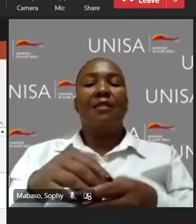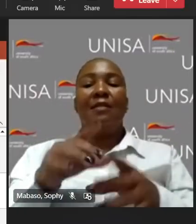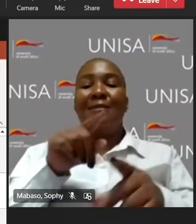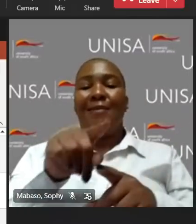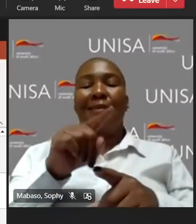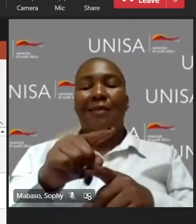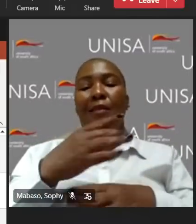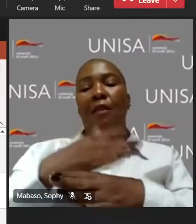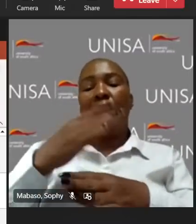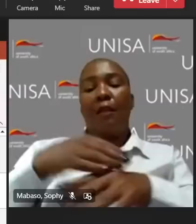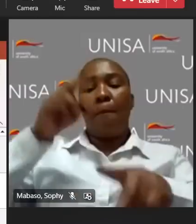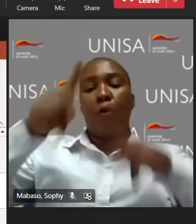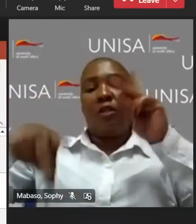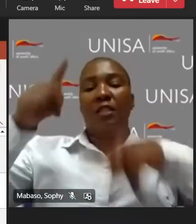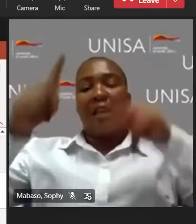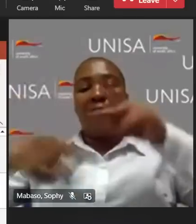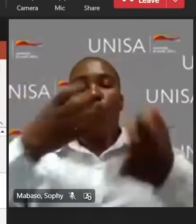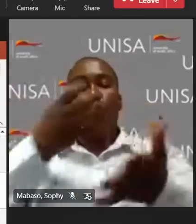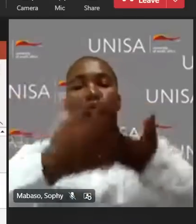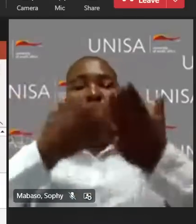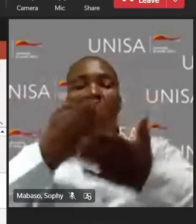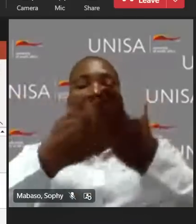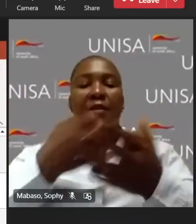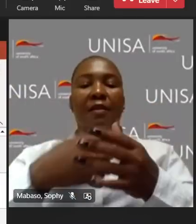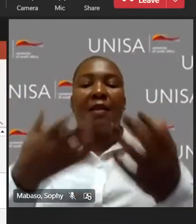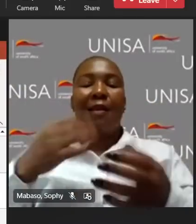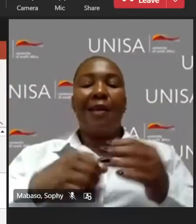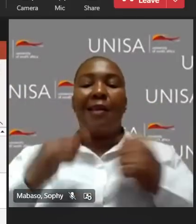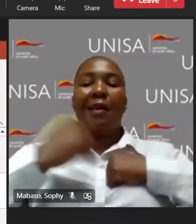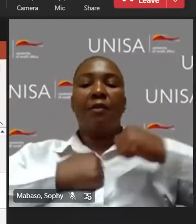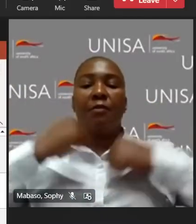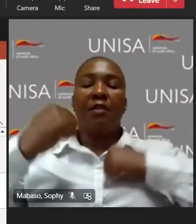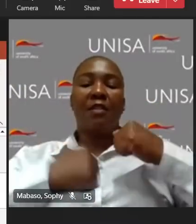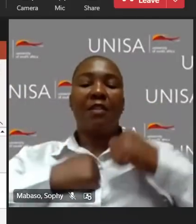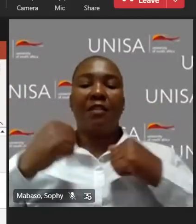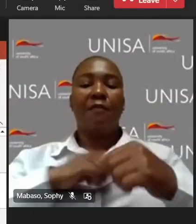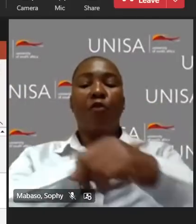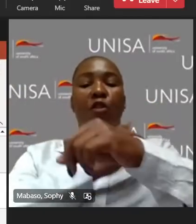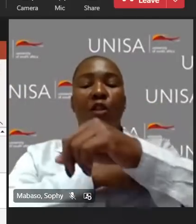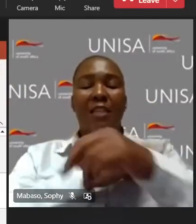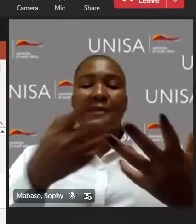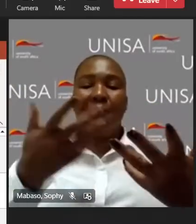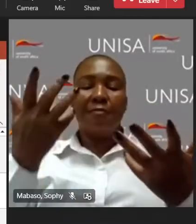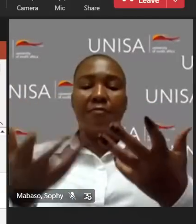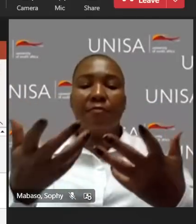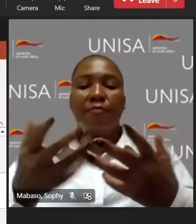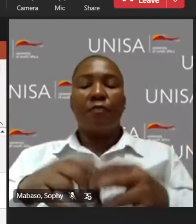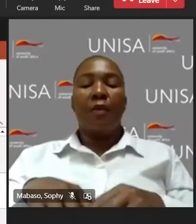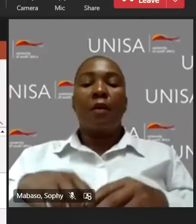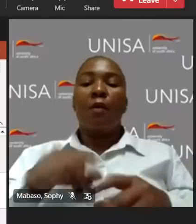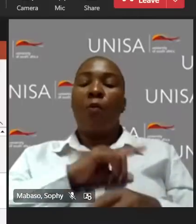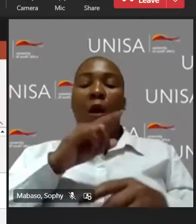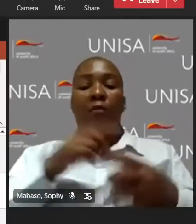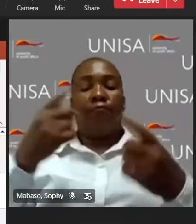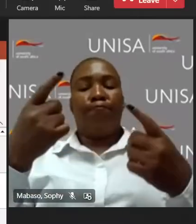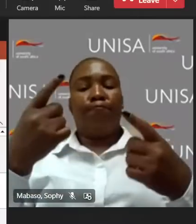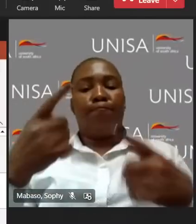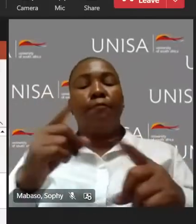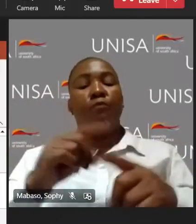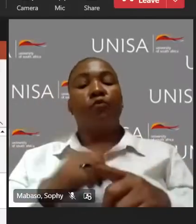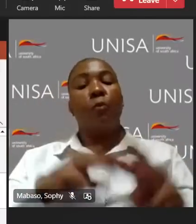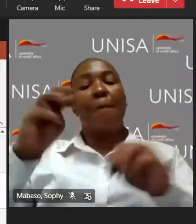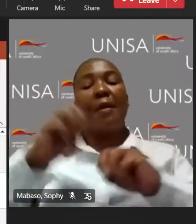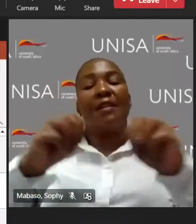exercises political, economical, and administrative authority in order to manage the